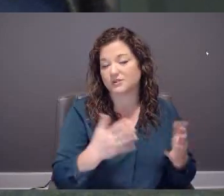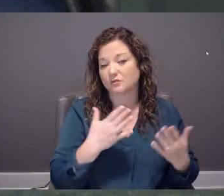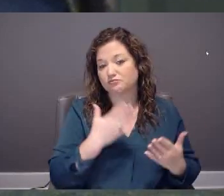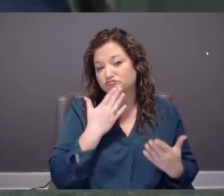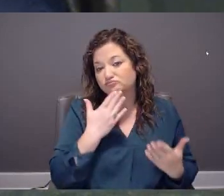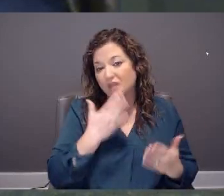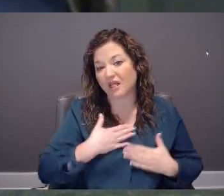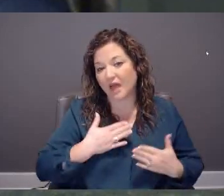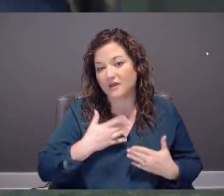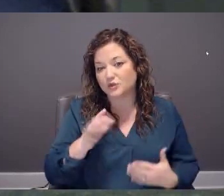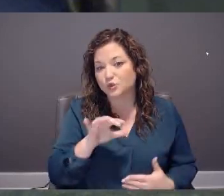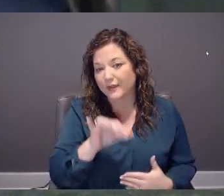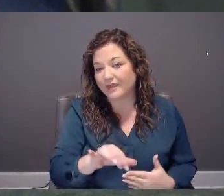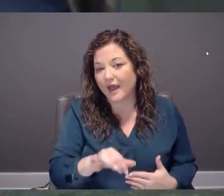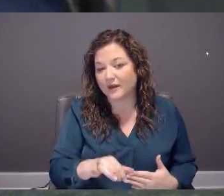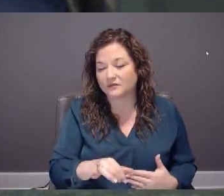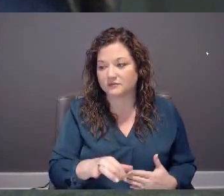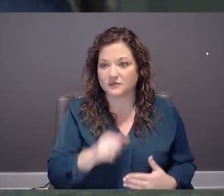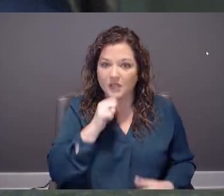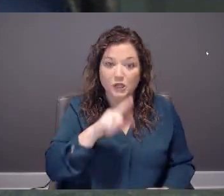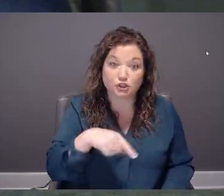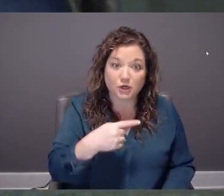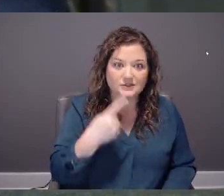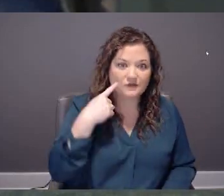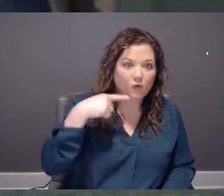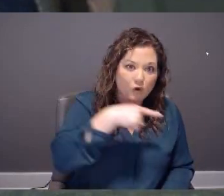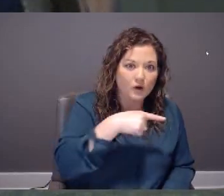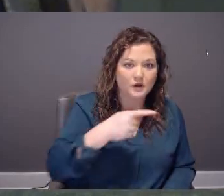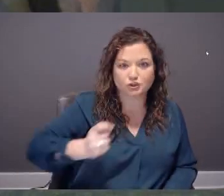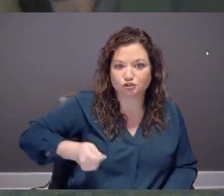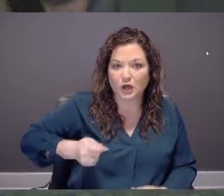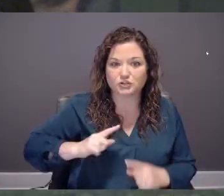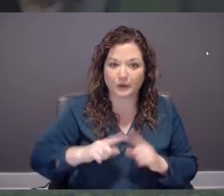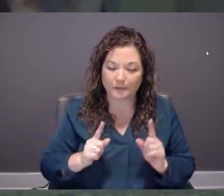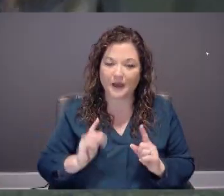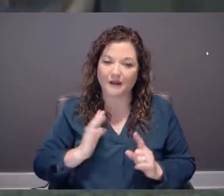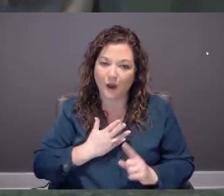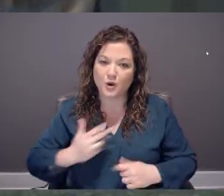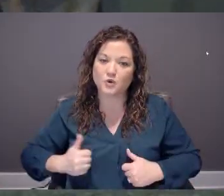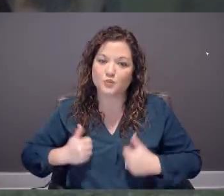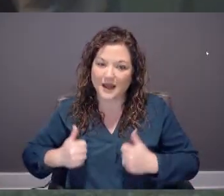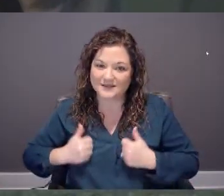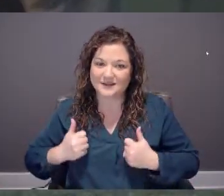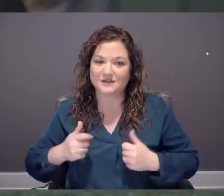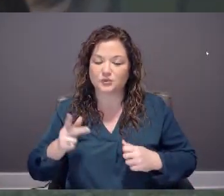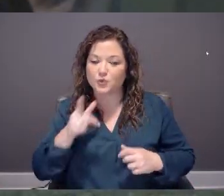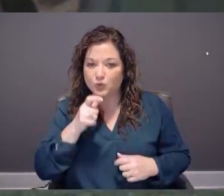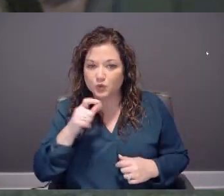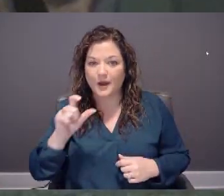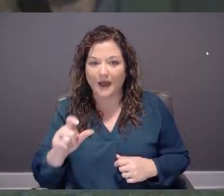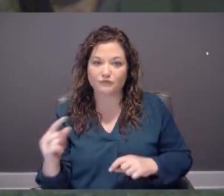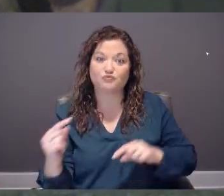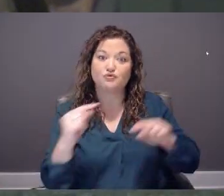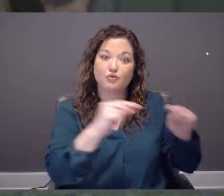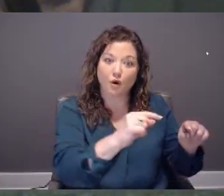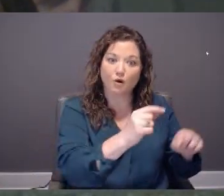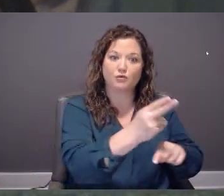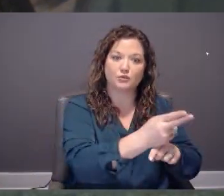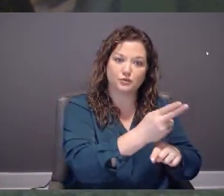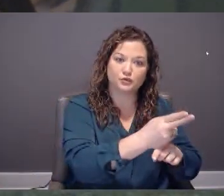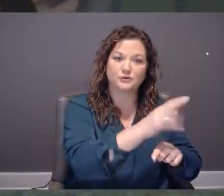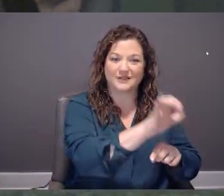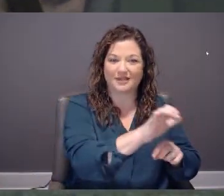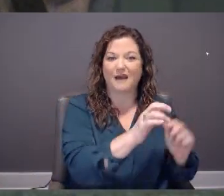not just for the judge, but for our residents and constituents that go and use and have to go to